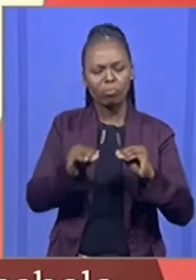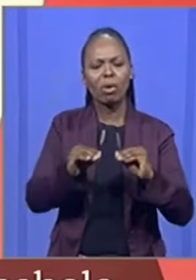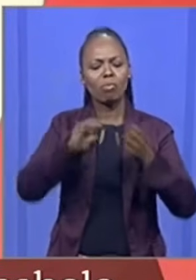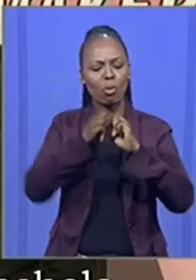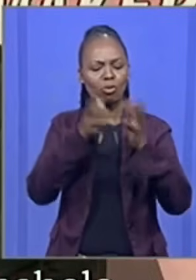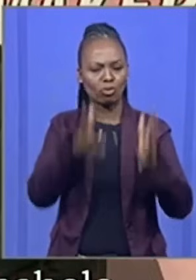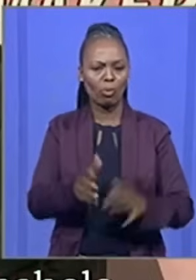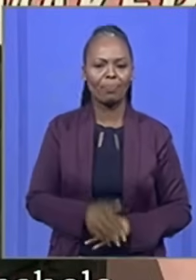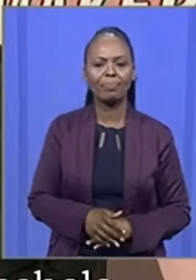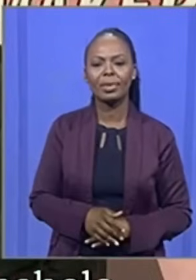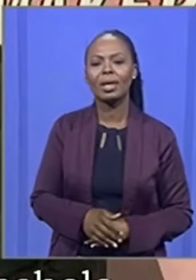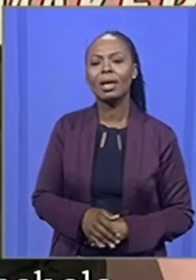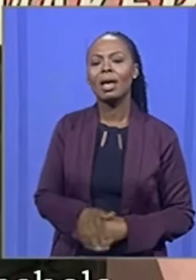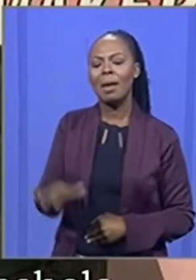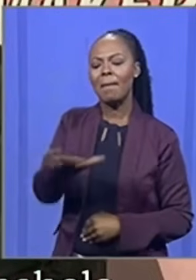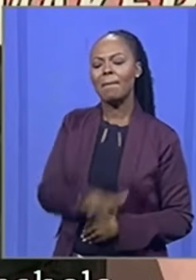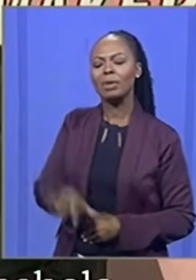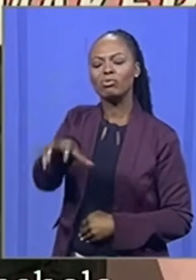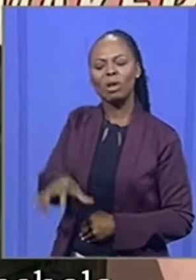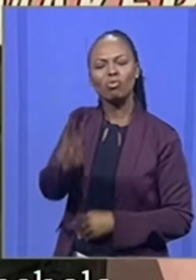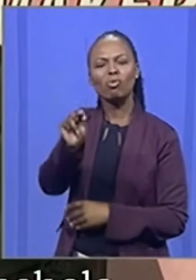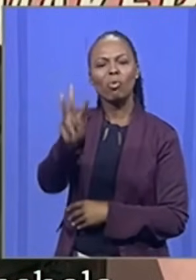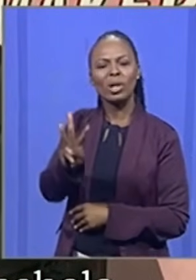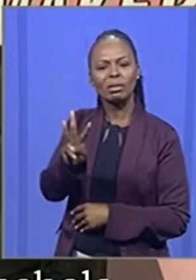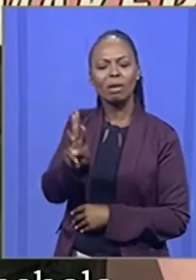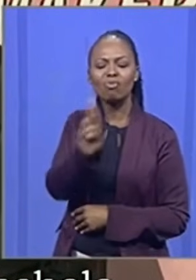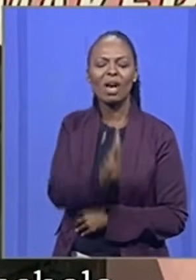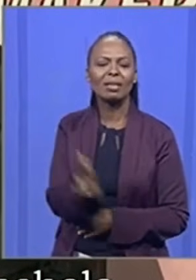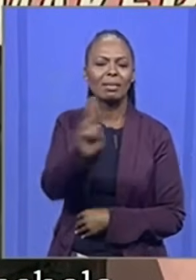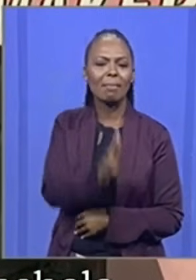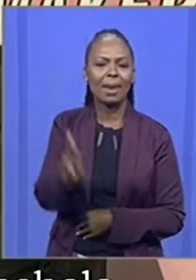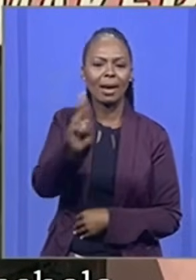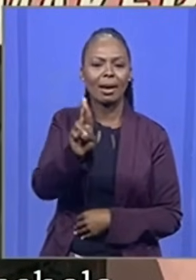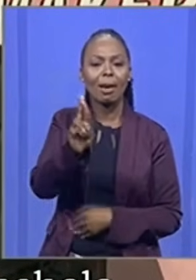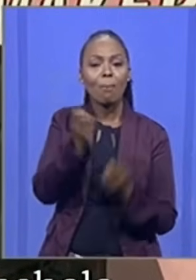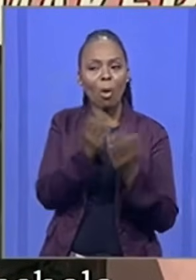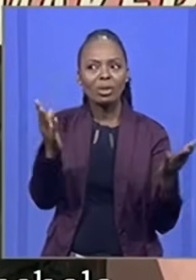Rustenburg ke pleke leng gore e